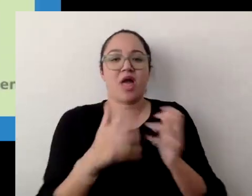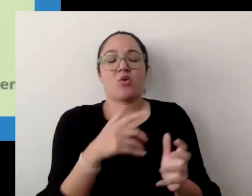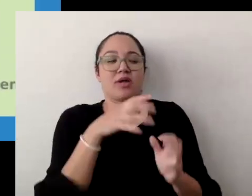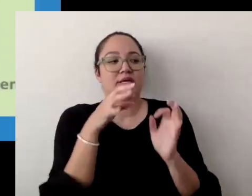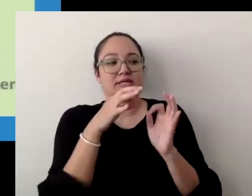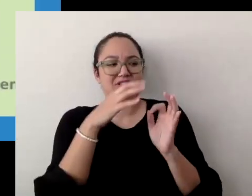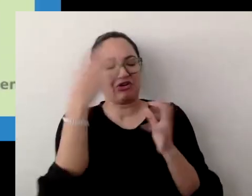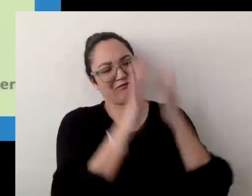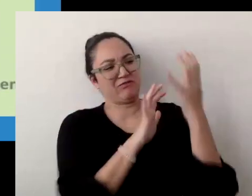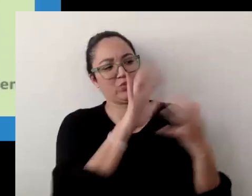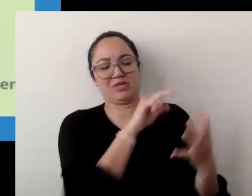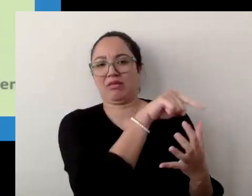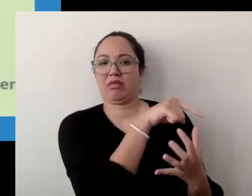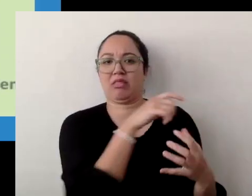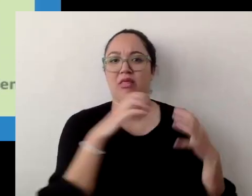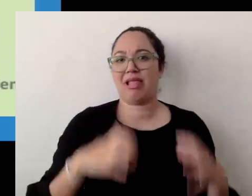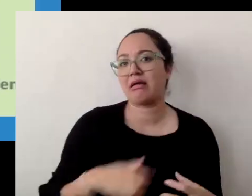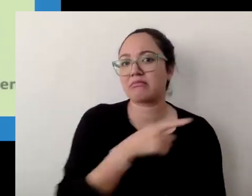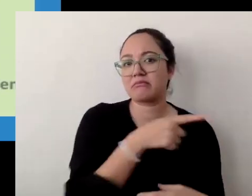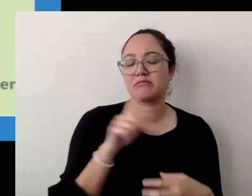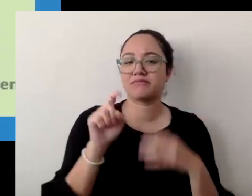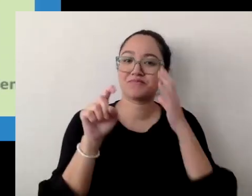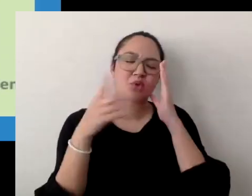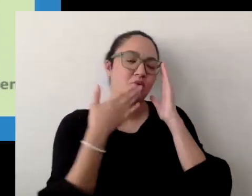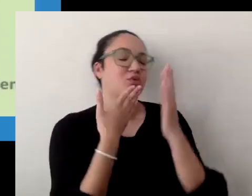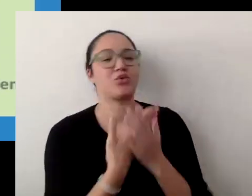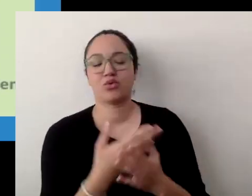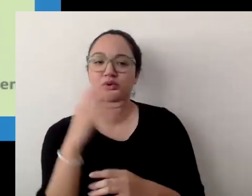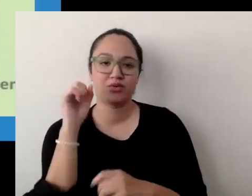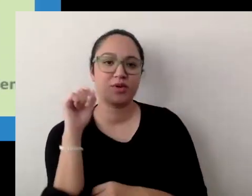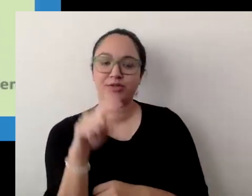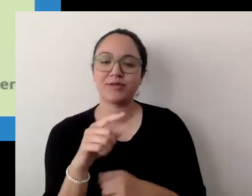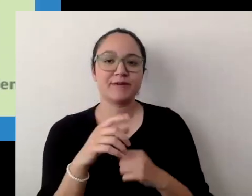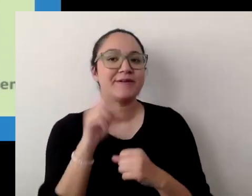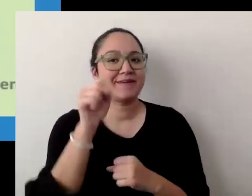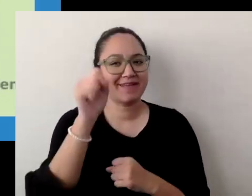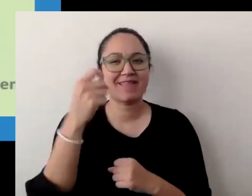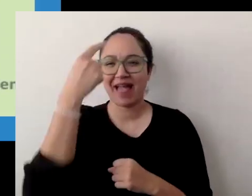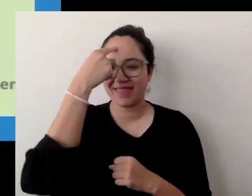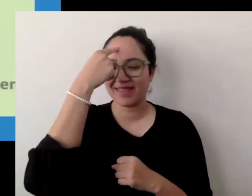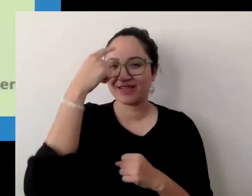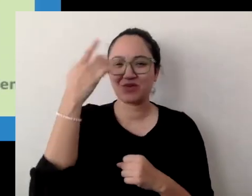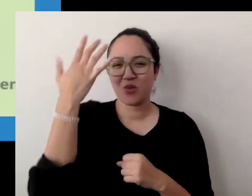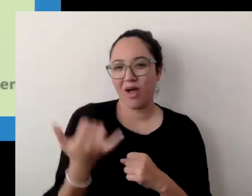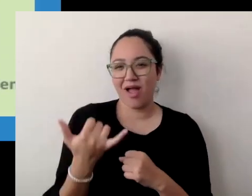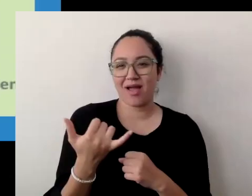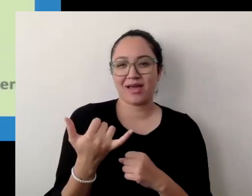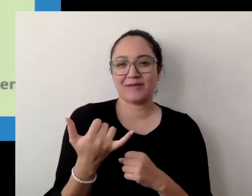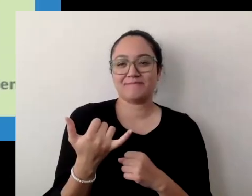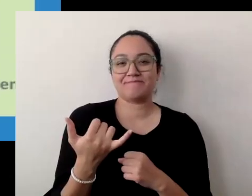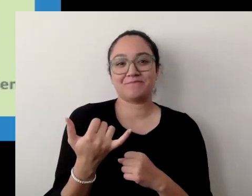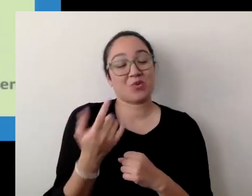my client. Very good question. Yes. And I think this is one